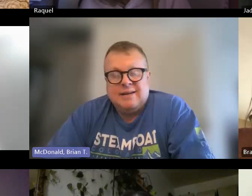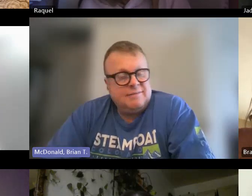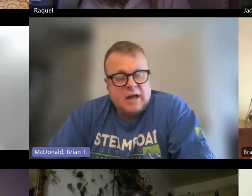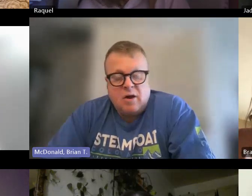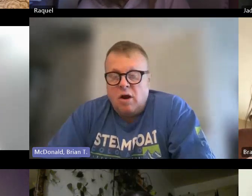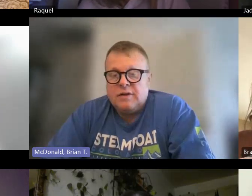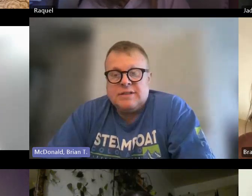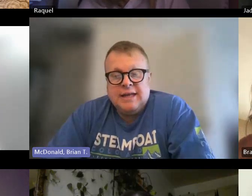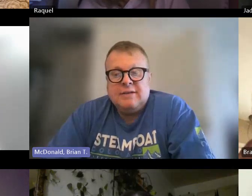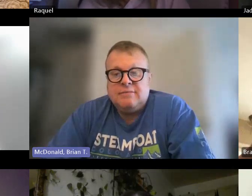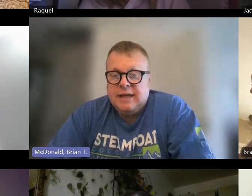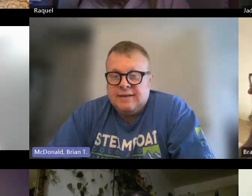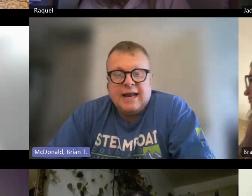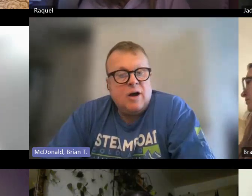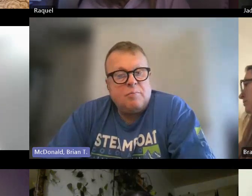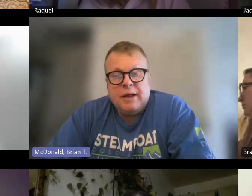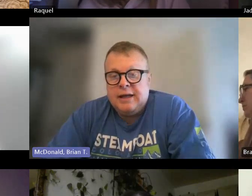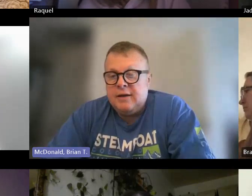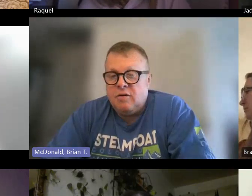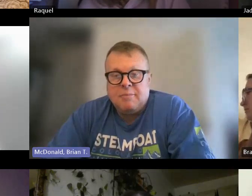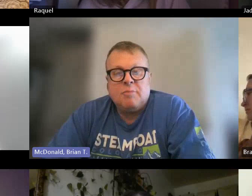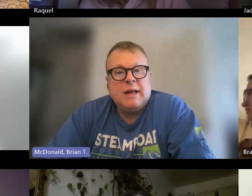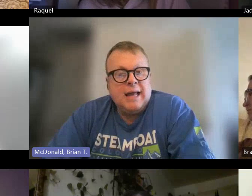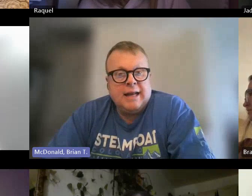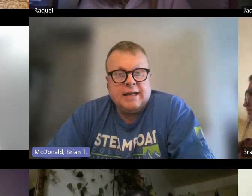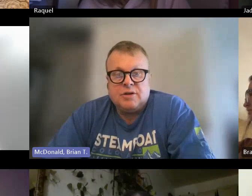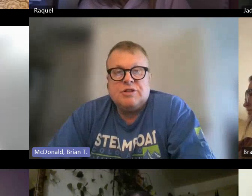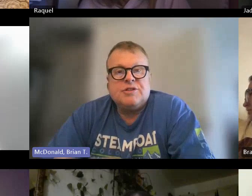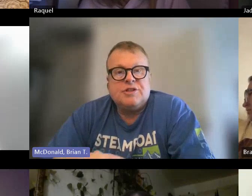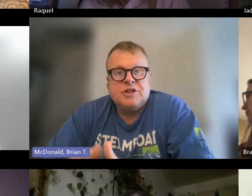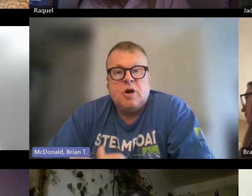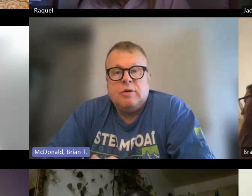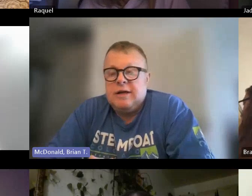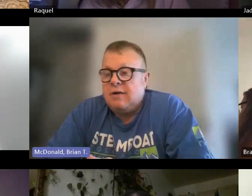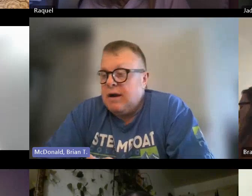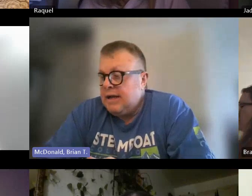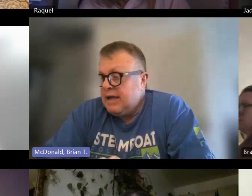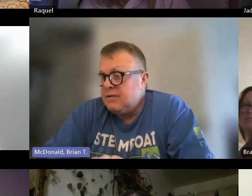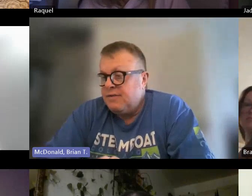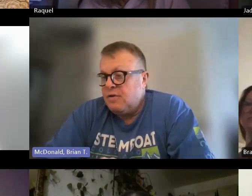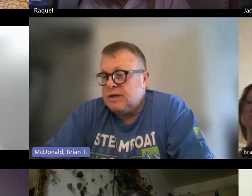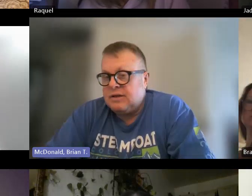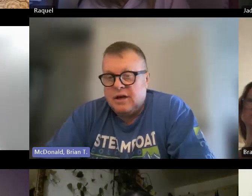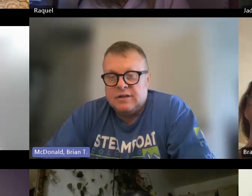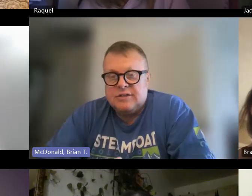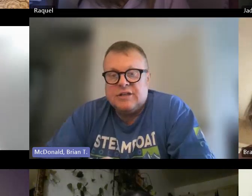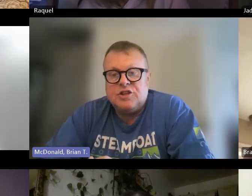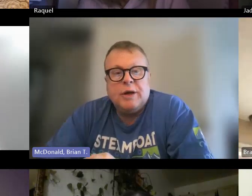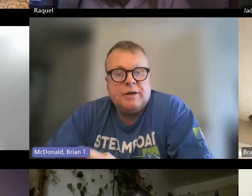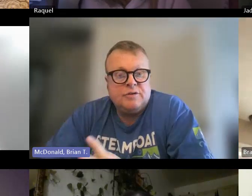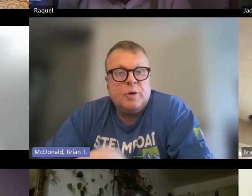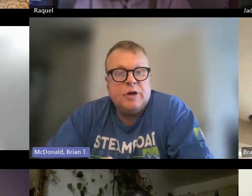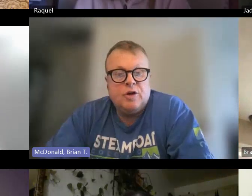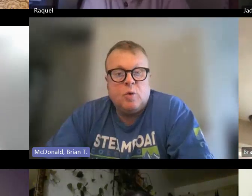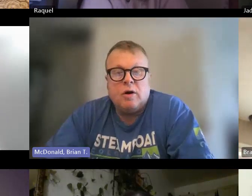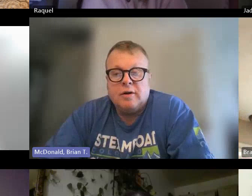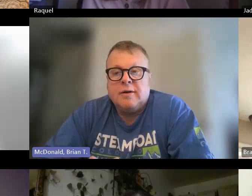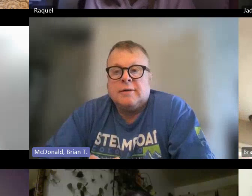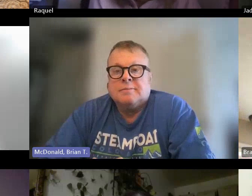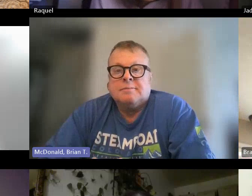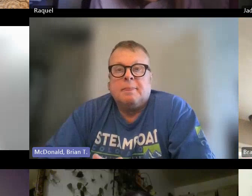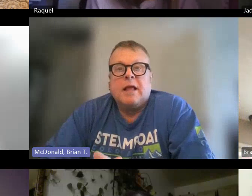not all of us need that help in grammar and mechanics. So just know that I recognize the folks out there that's doing